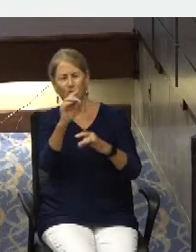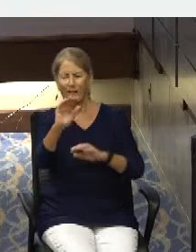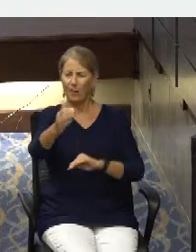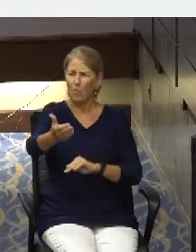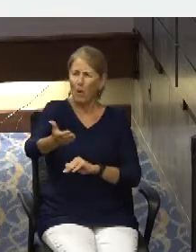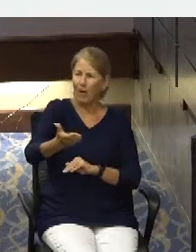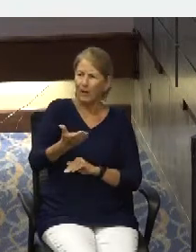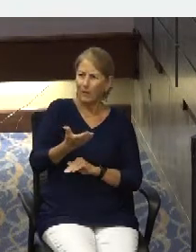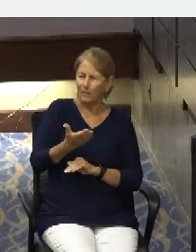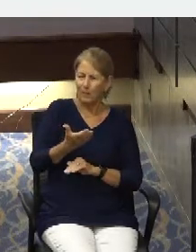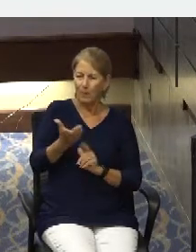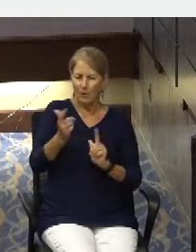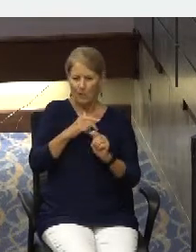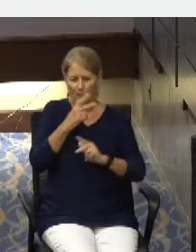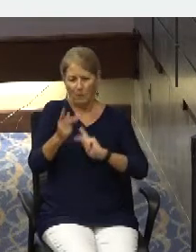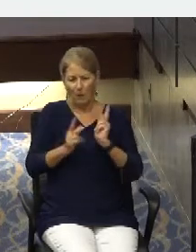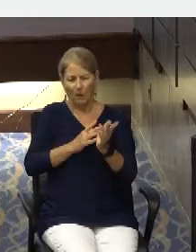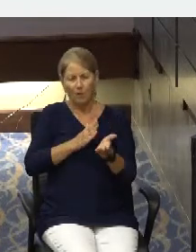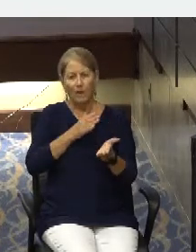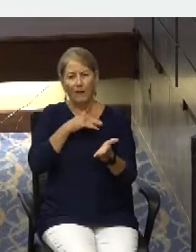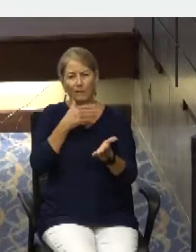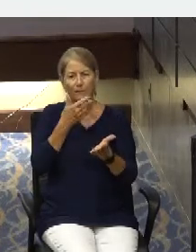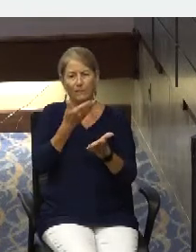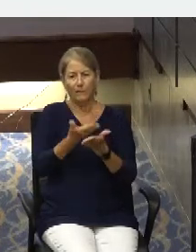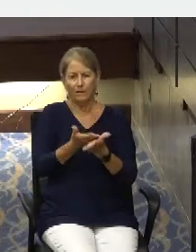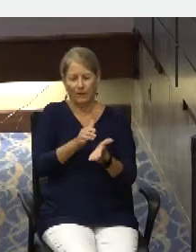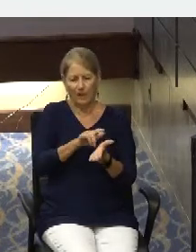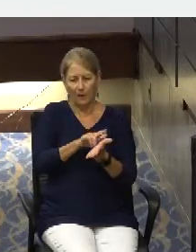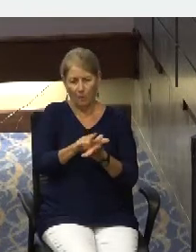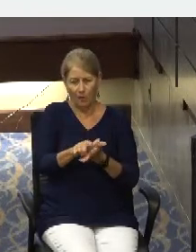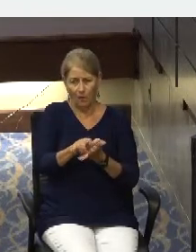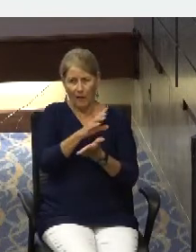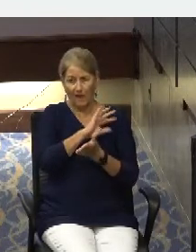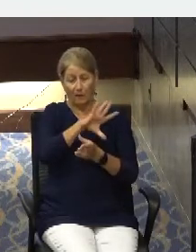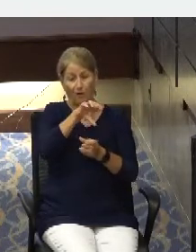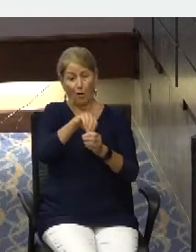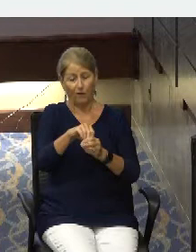also engaging local and regional artists when we can.